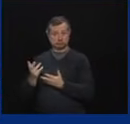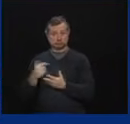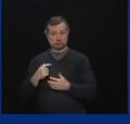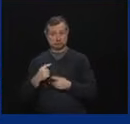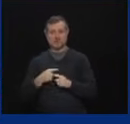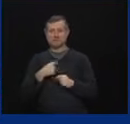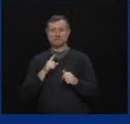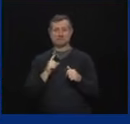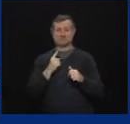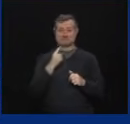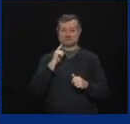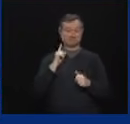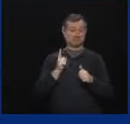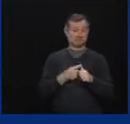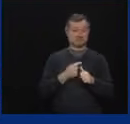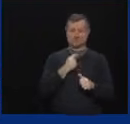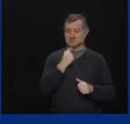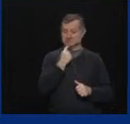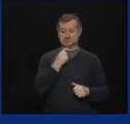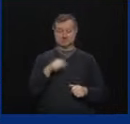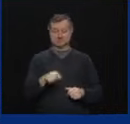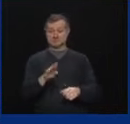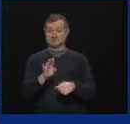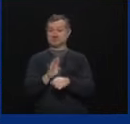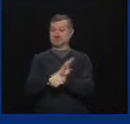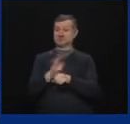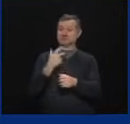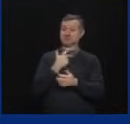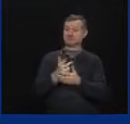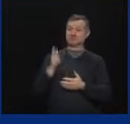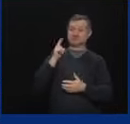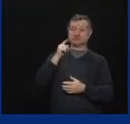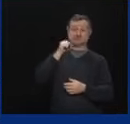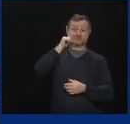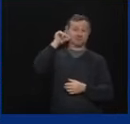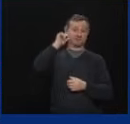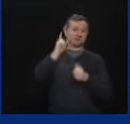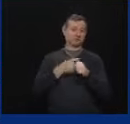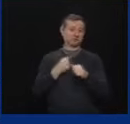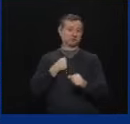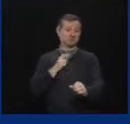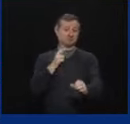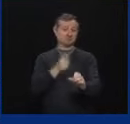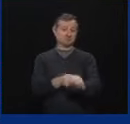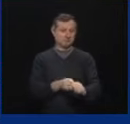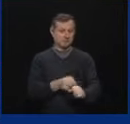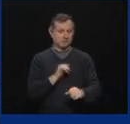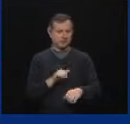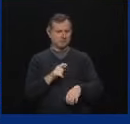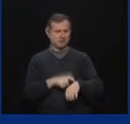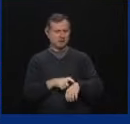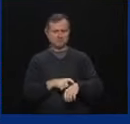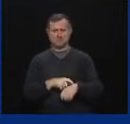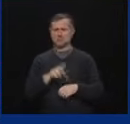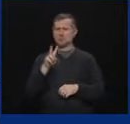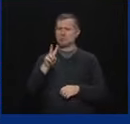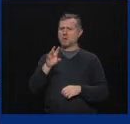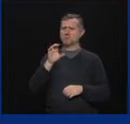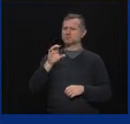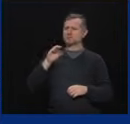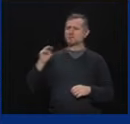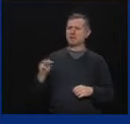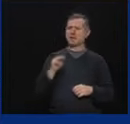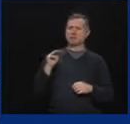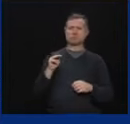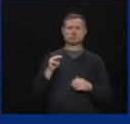When I first took office 3 weeks ago yesterday, we'd only allocated $200 million of the possible $2.4